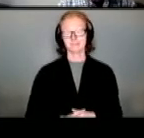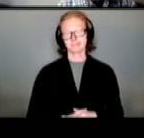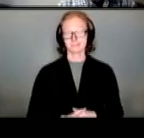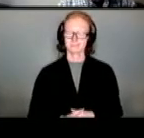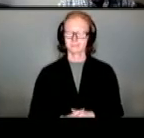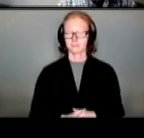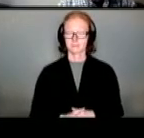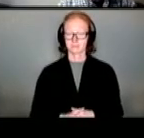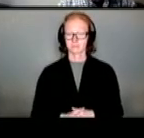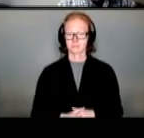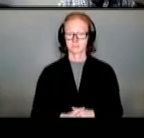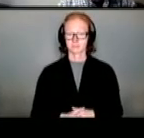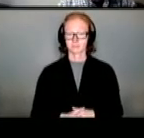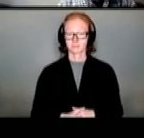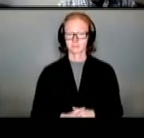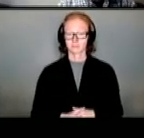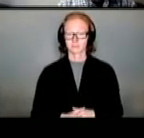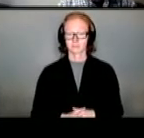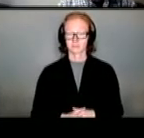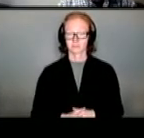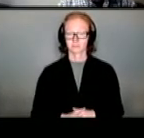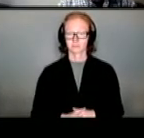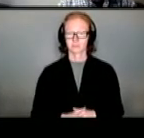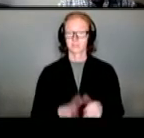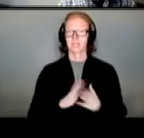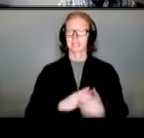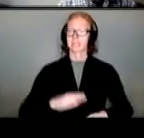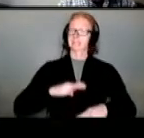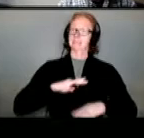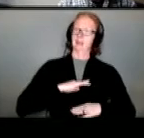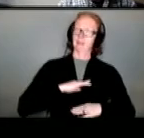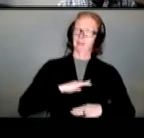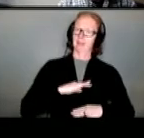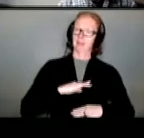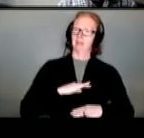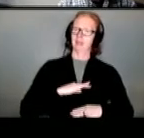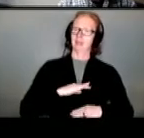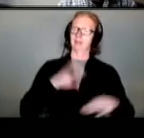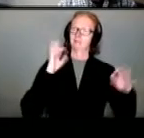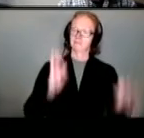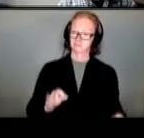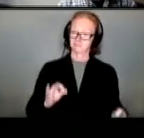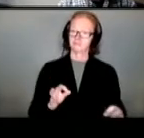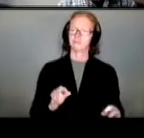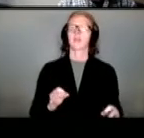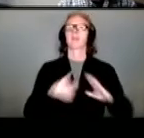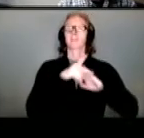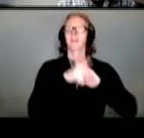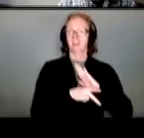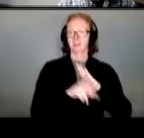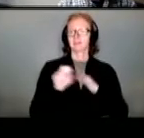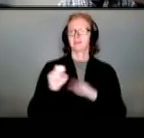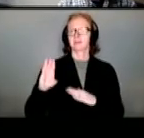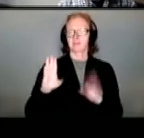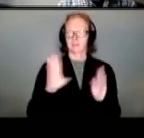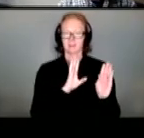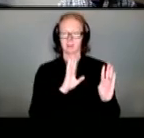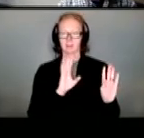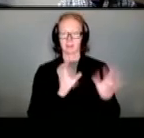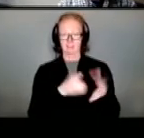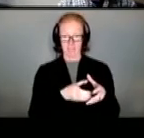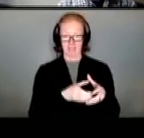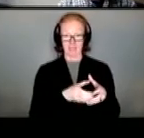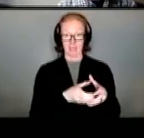a settlement and policy subcommittee, I know that we're